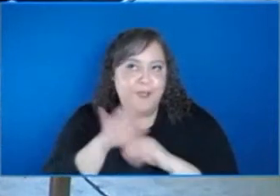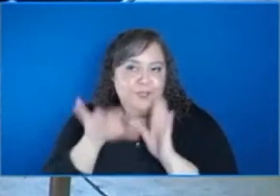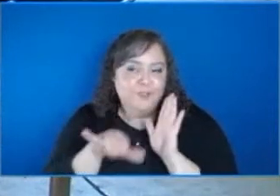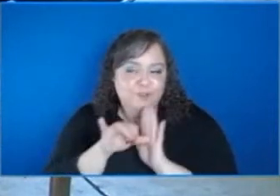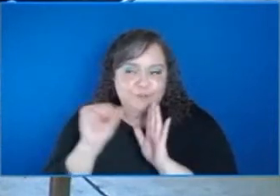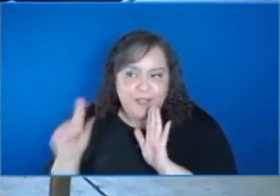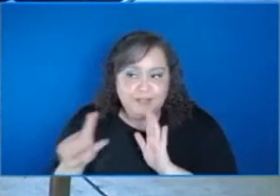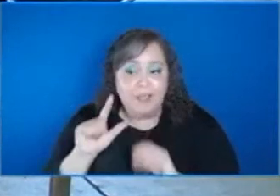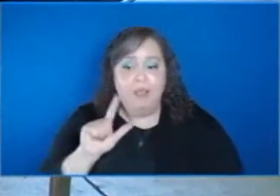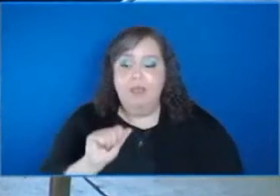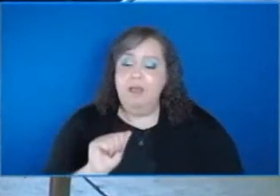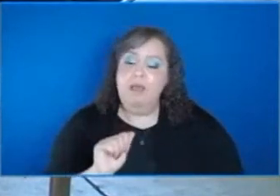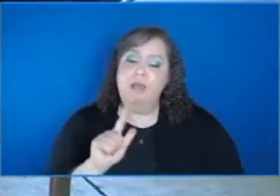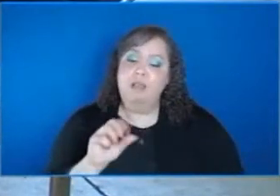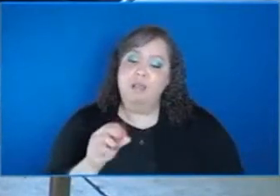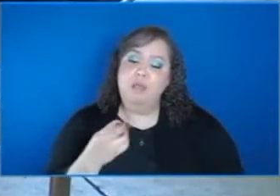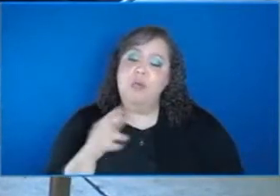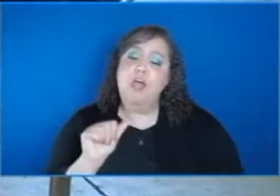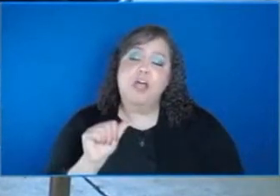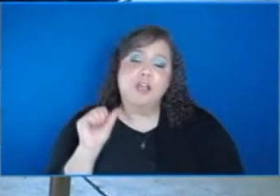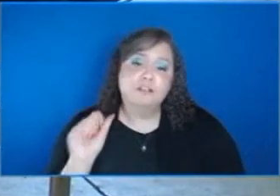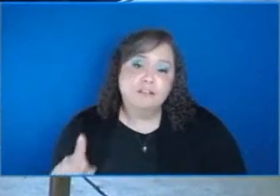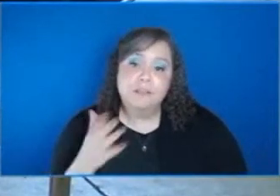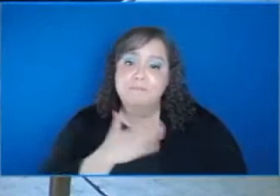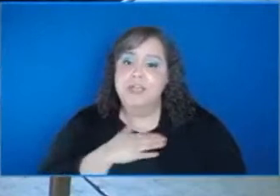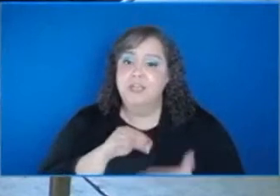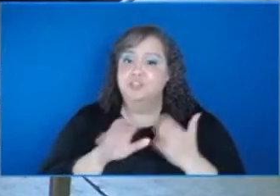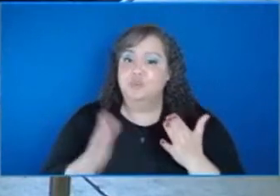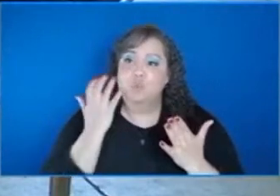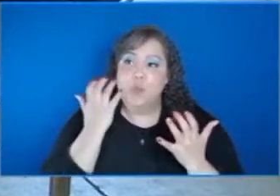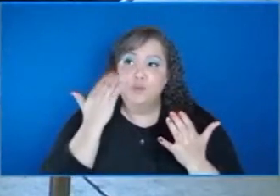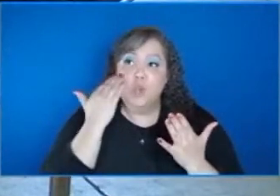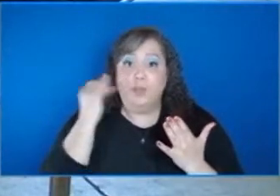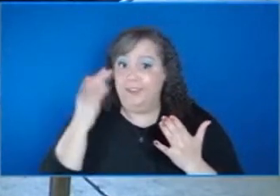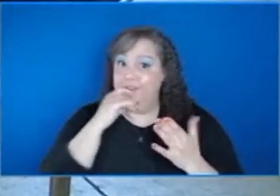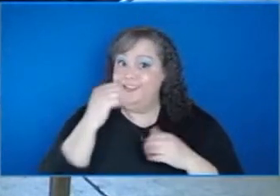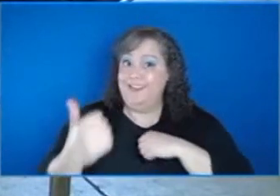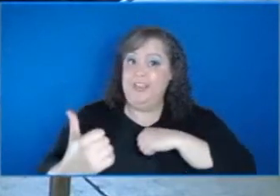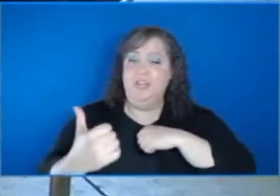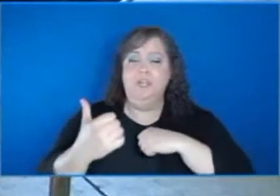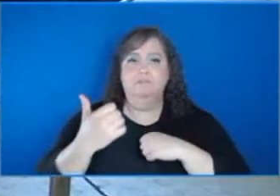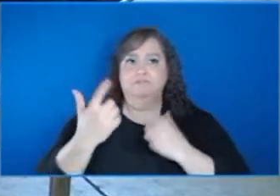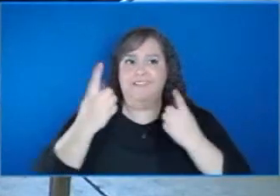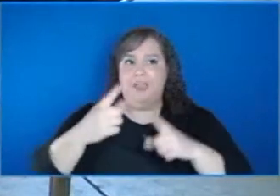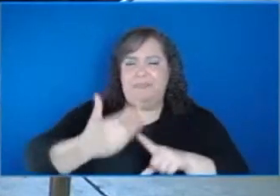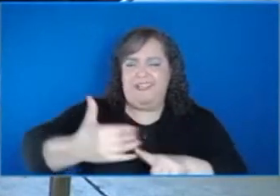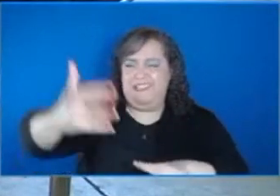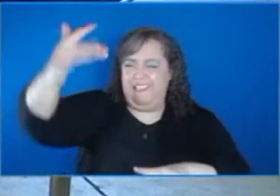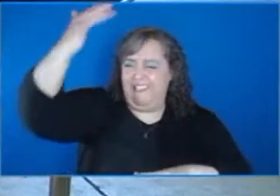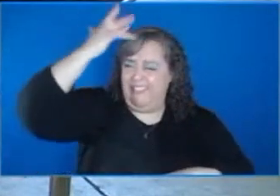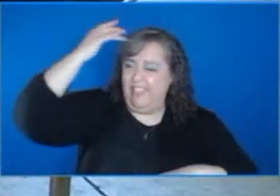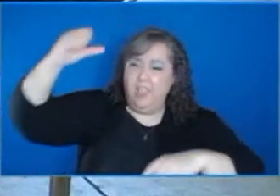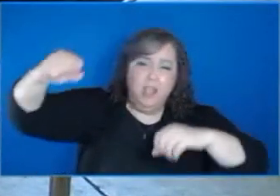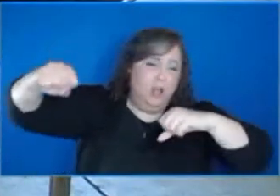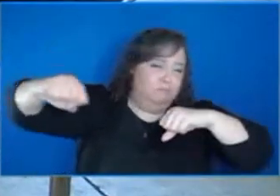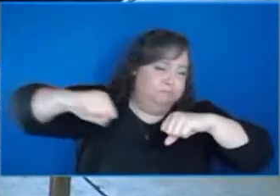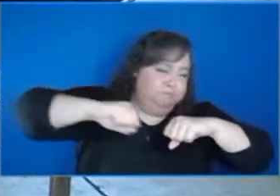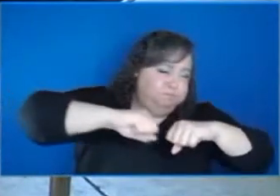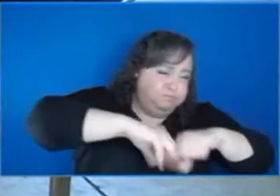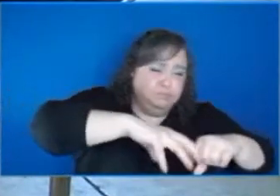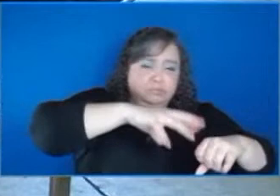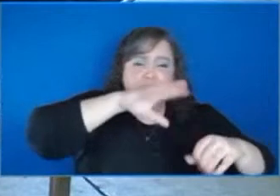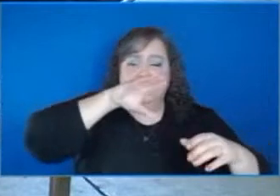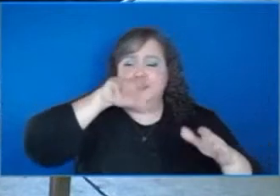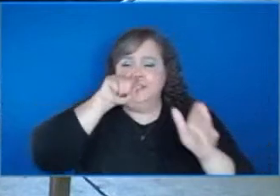students want to know if the asteroid didn't hit Earth back in the day and wipe out all the dinosaurs,